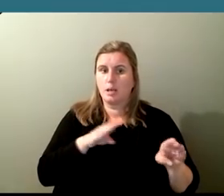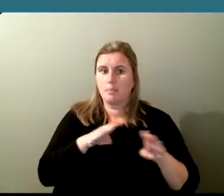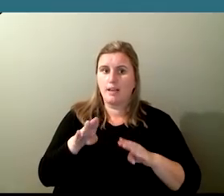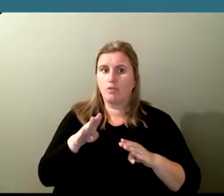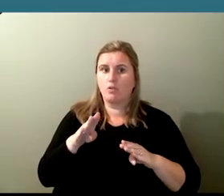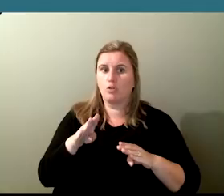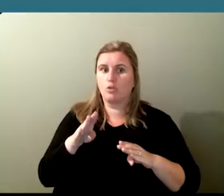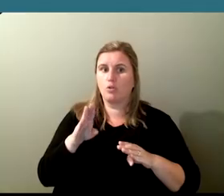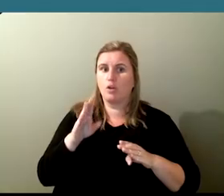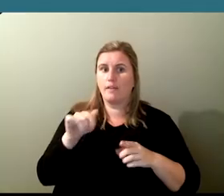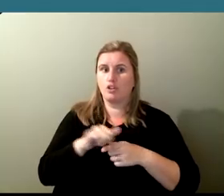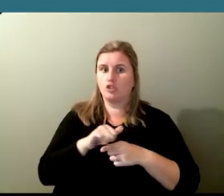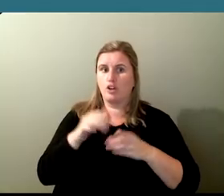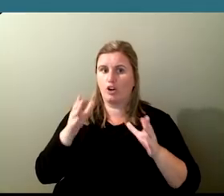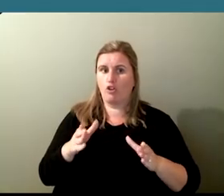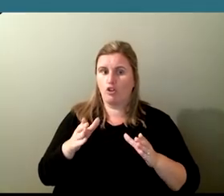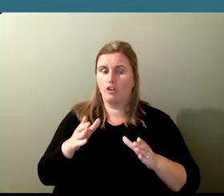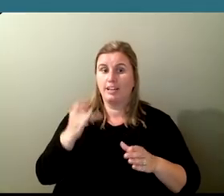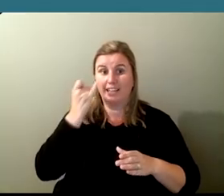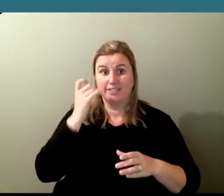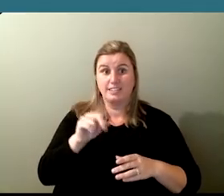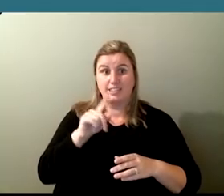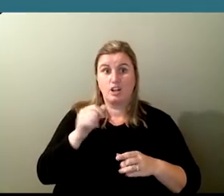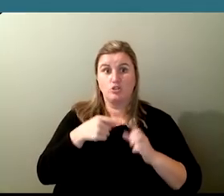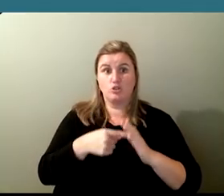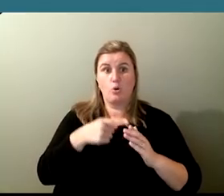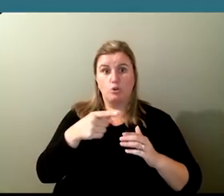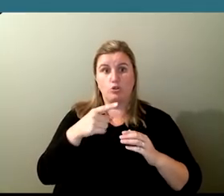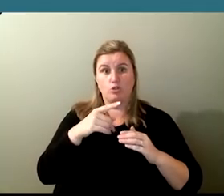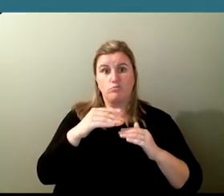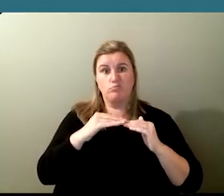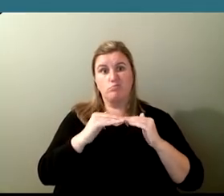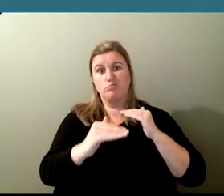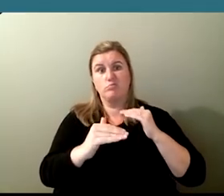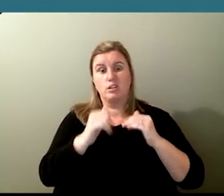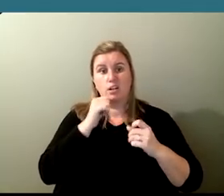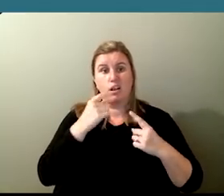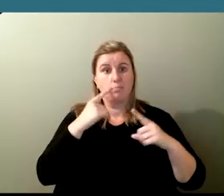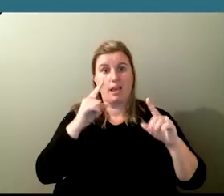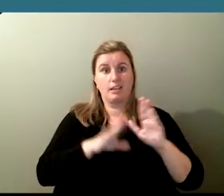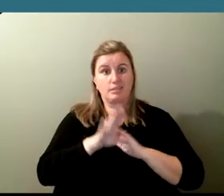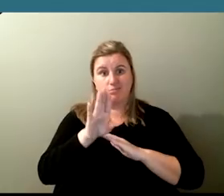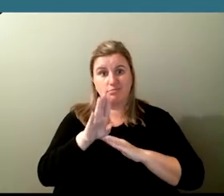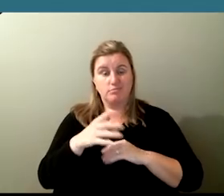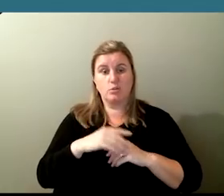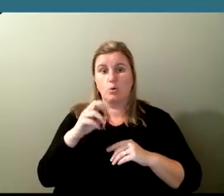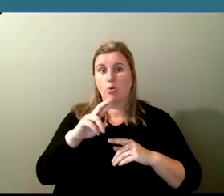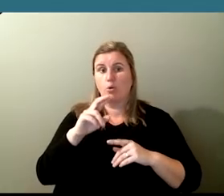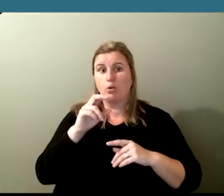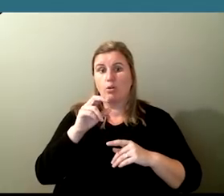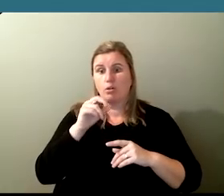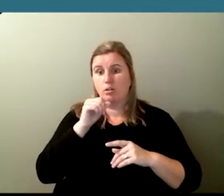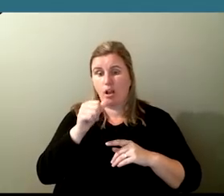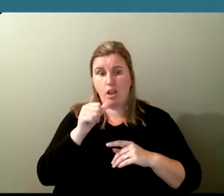instructional behavior of the trainer. You know, if data is showing that your participants are not making, or your paraeducators are not making